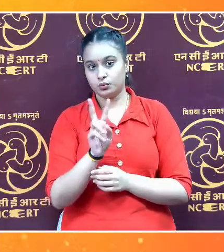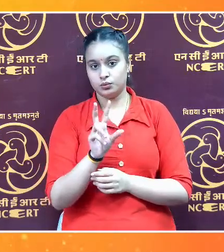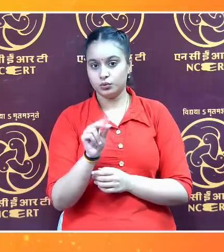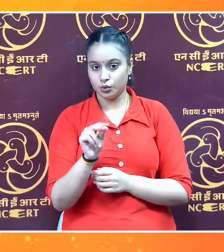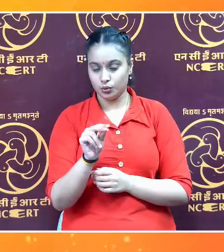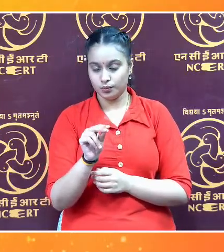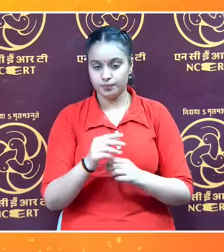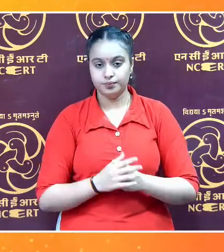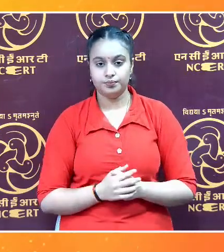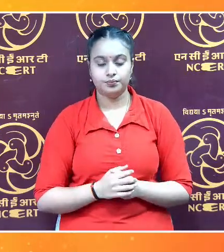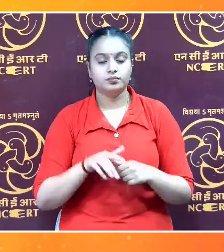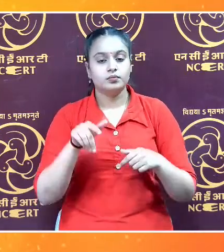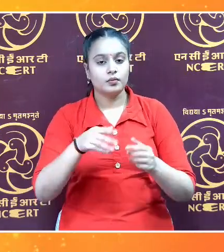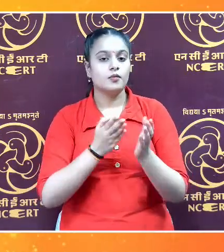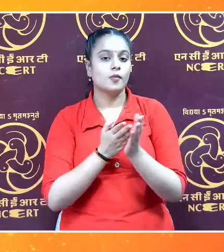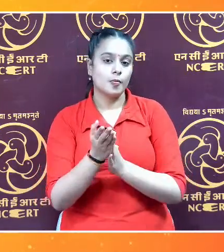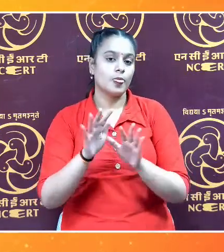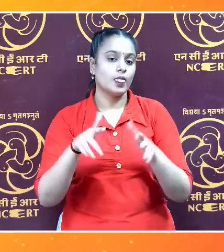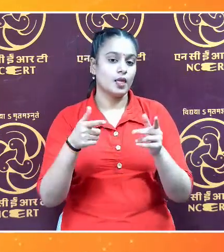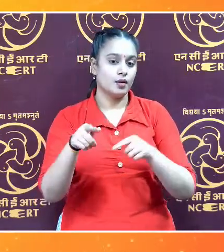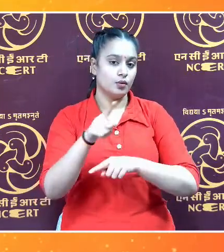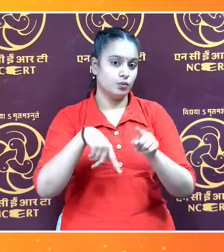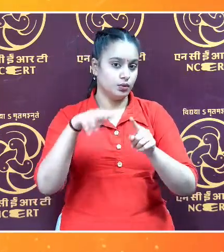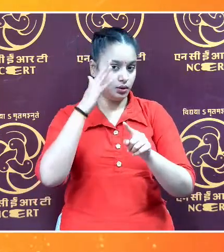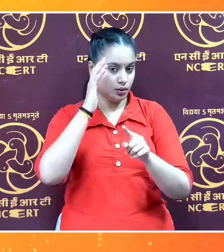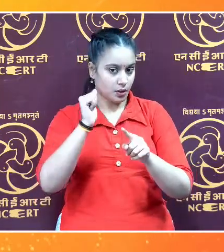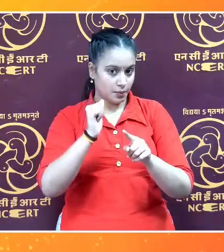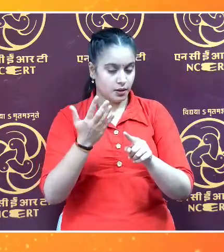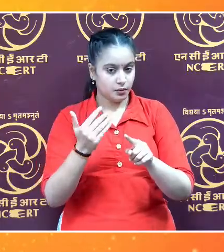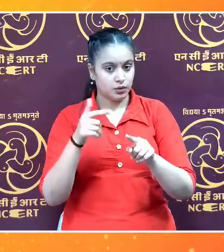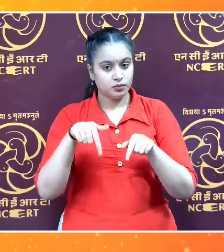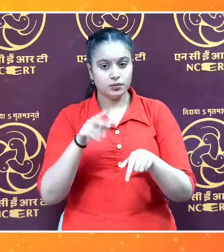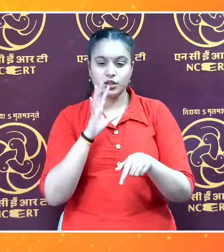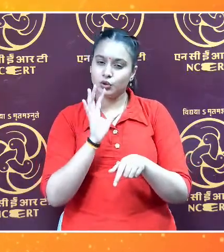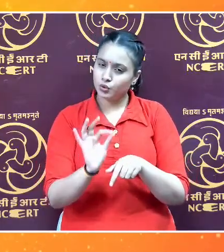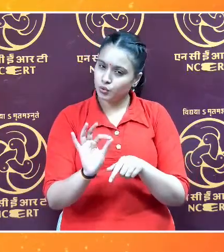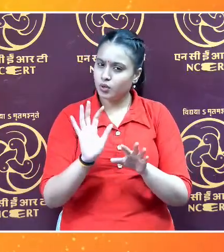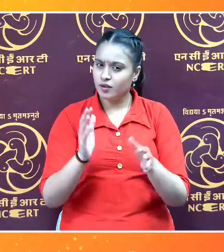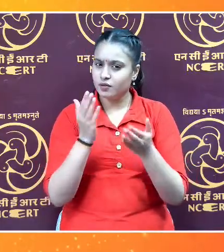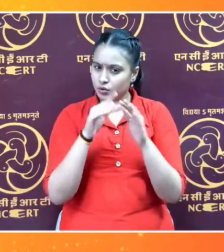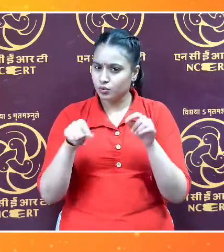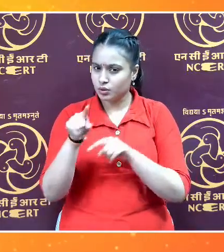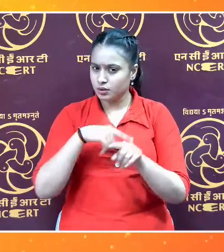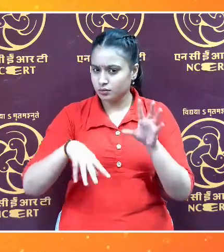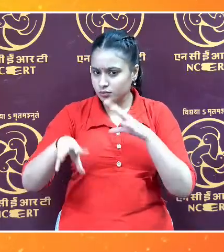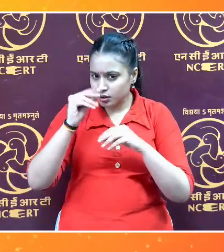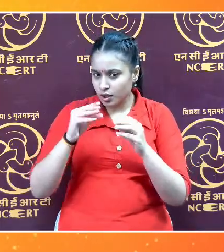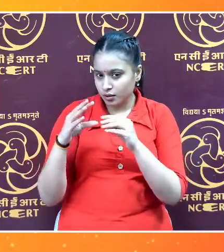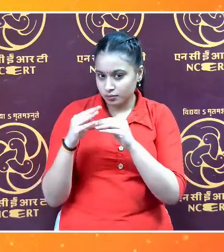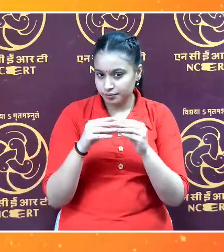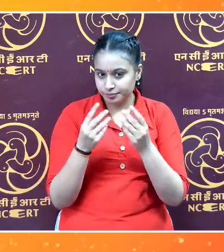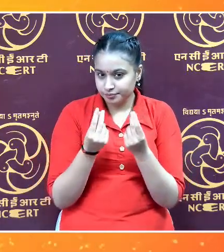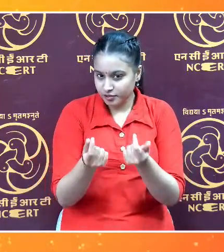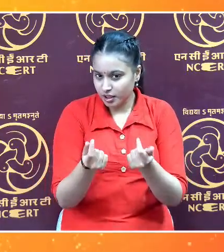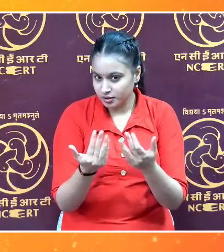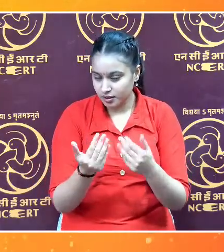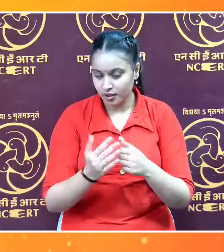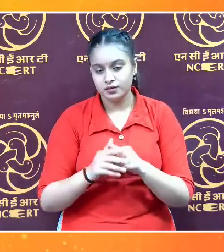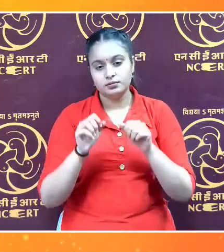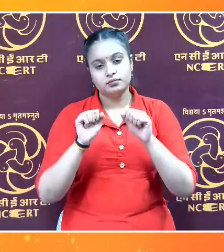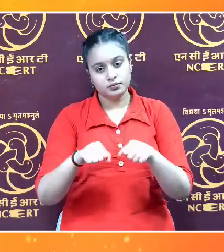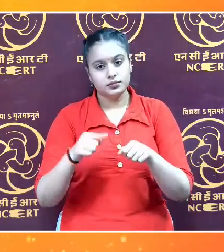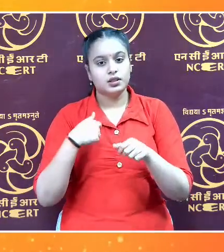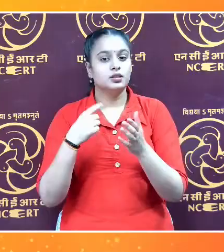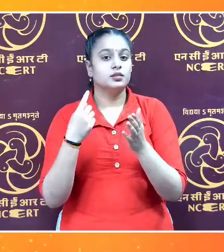there. Yes, Right. sewed. So this is how you can remember, and I am sure our kids will learn the spellings faster. Indeed, of course, these are